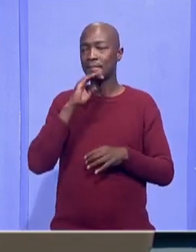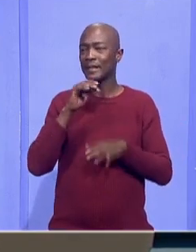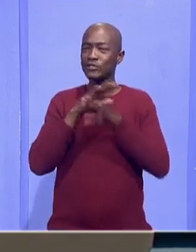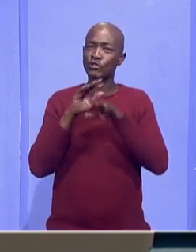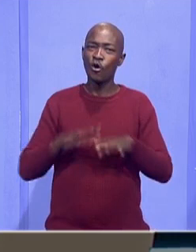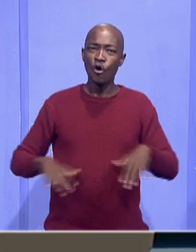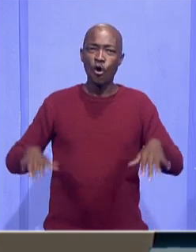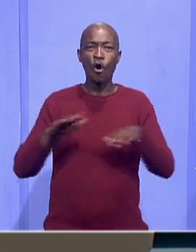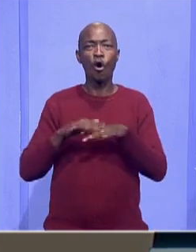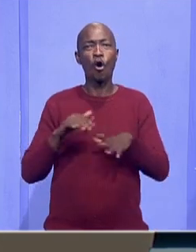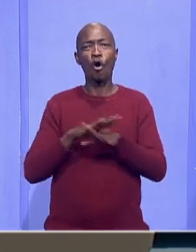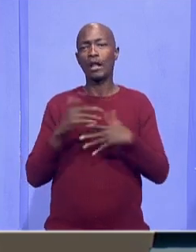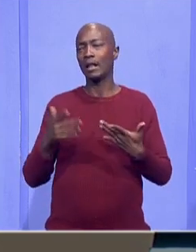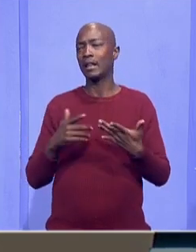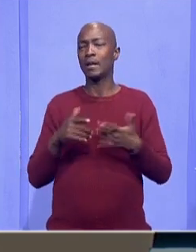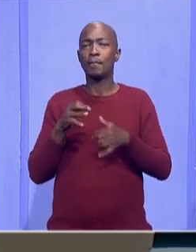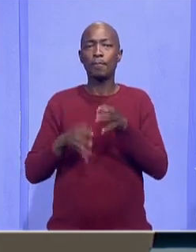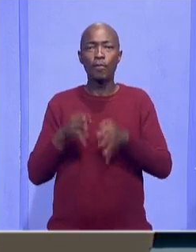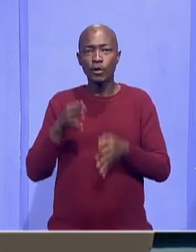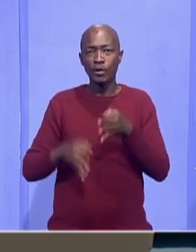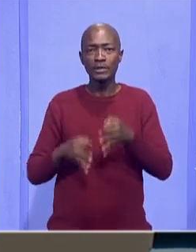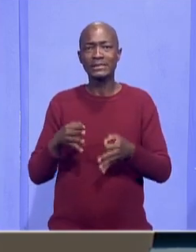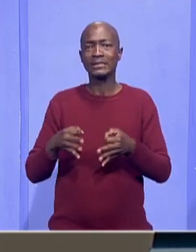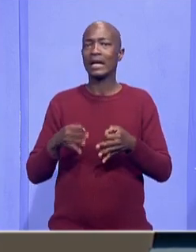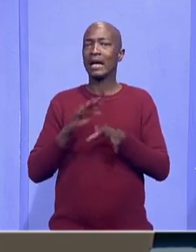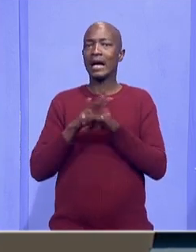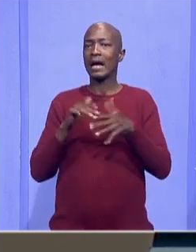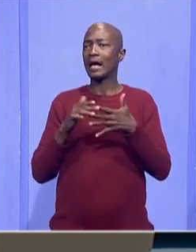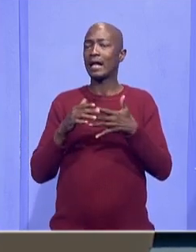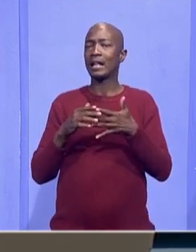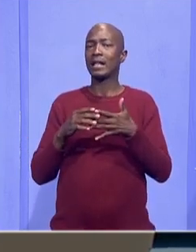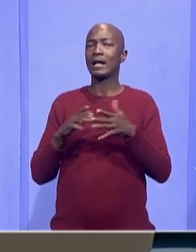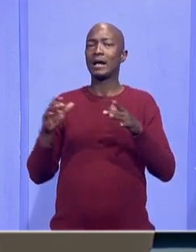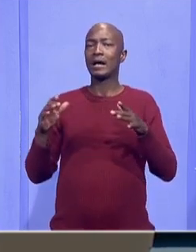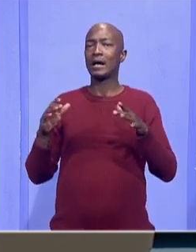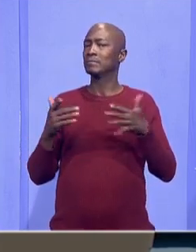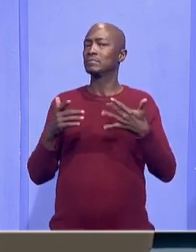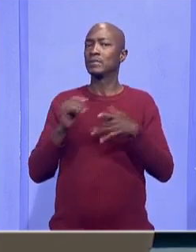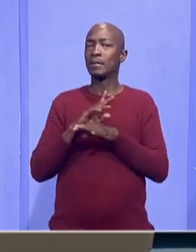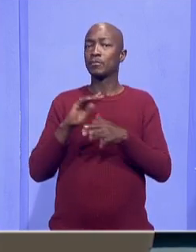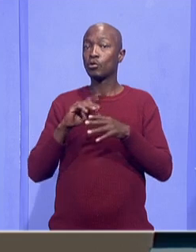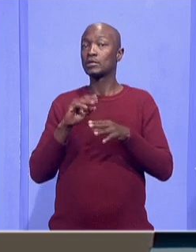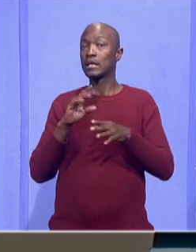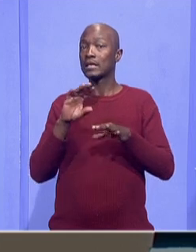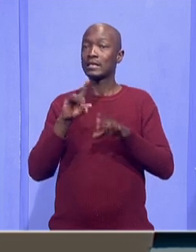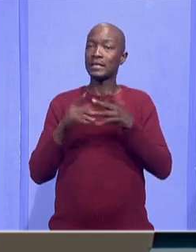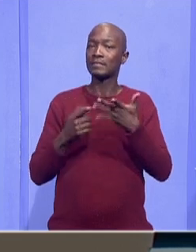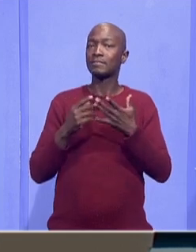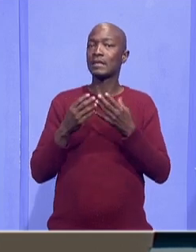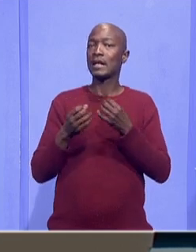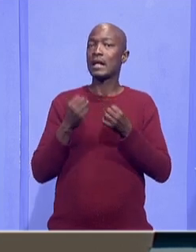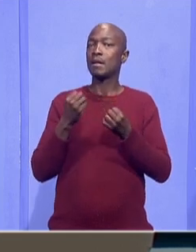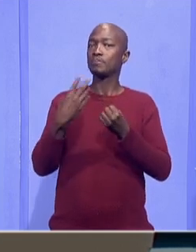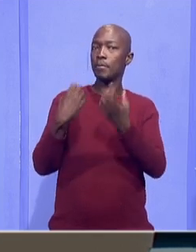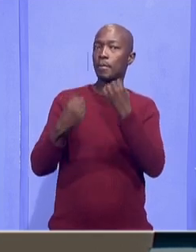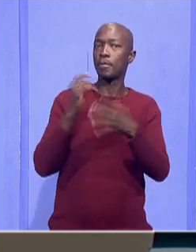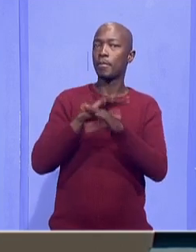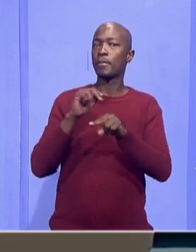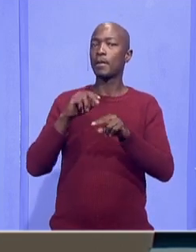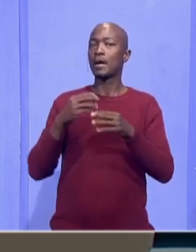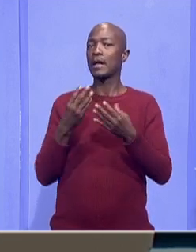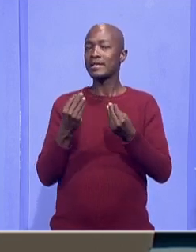will then be converging to watch that monitor, behind us very closely, because those numbers will then be coming in. So you're looking